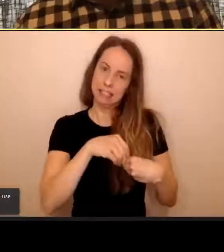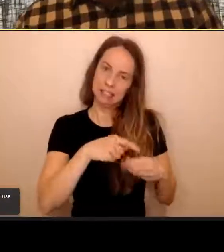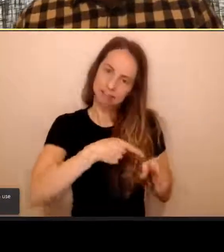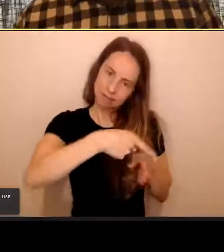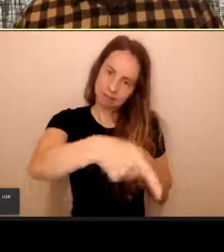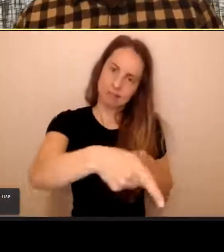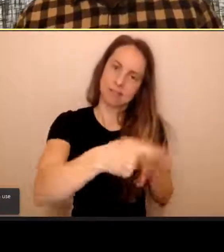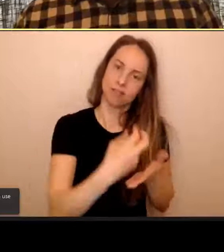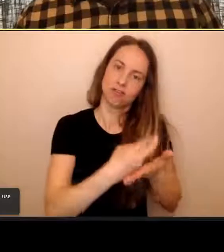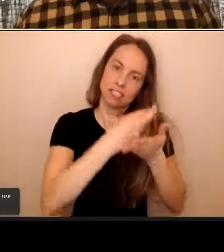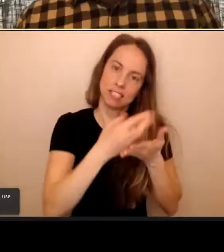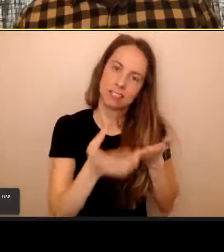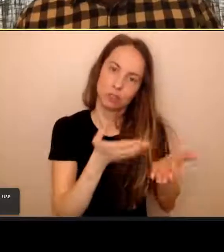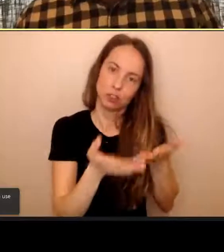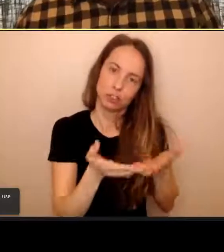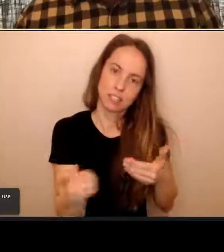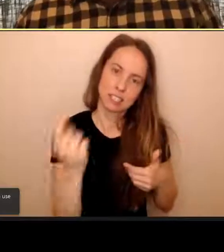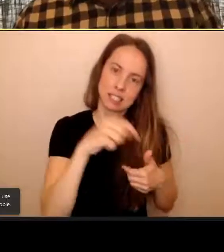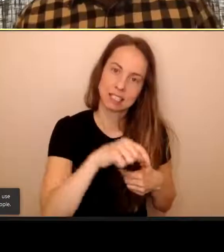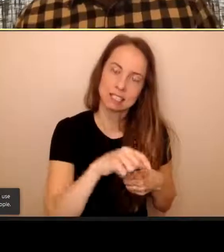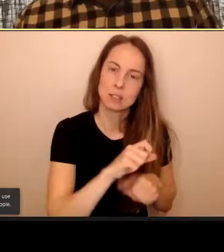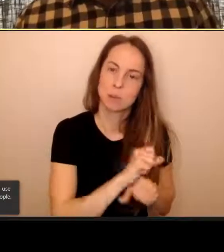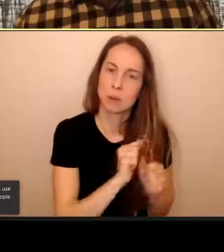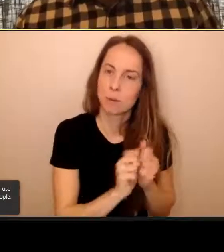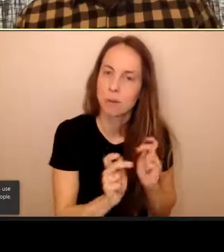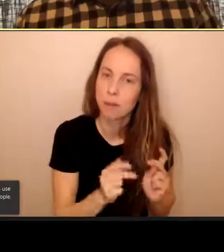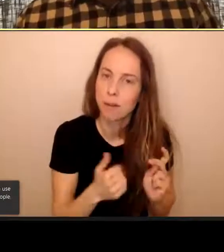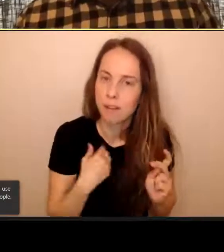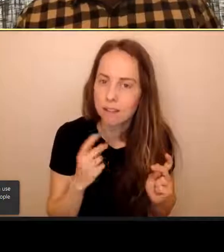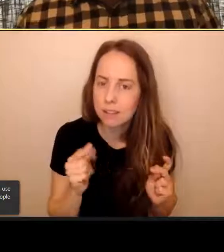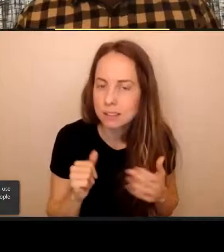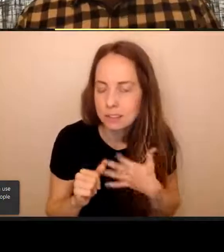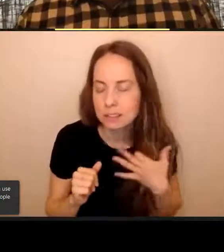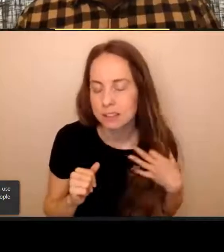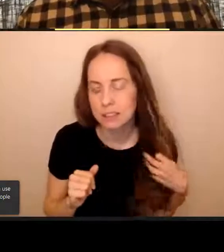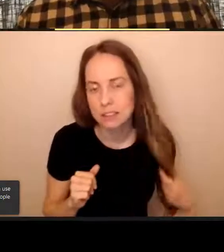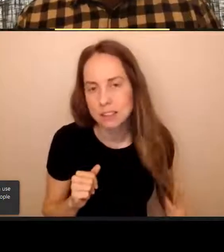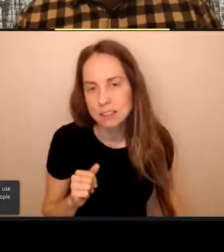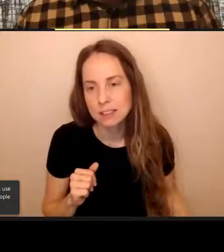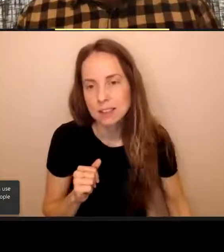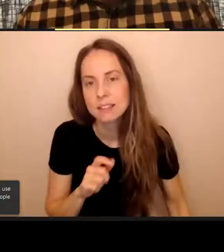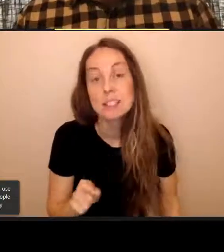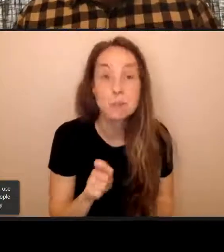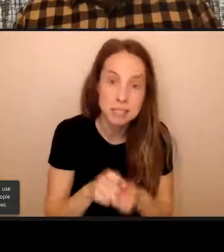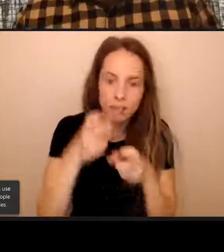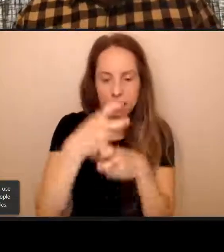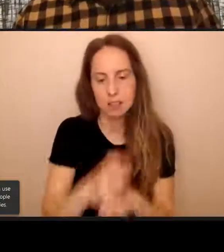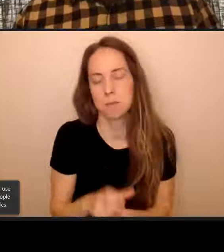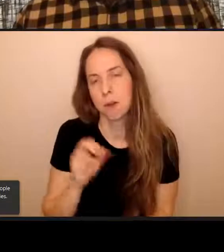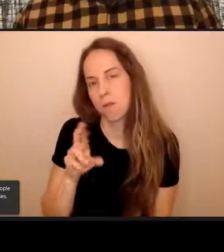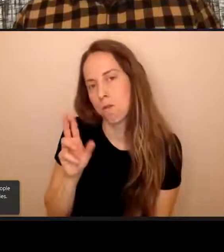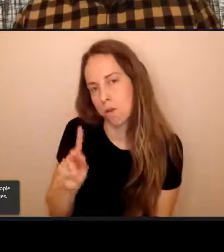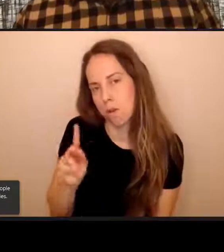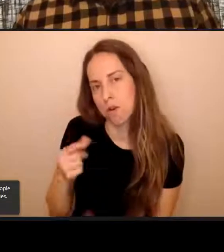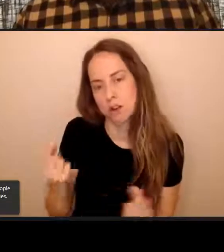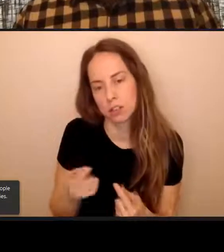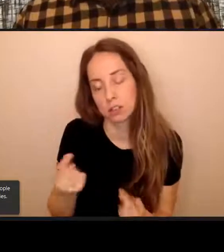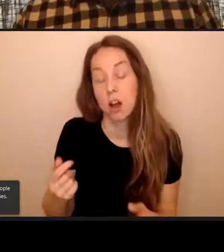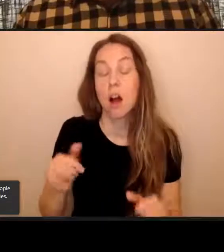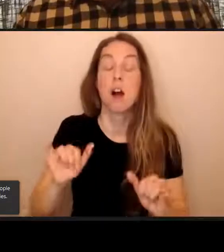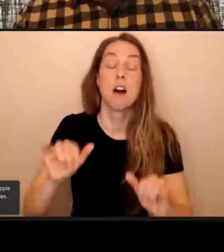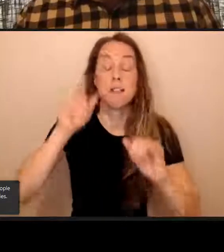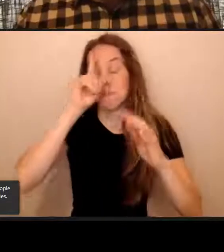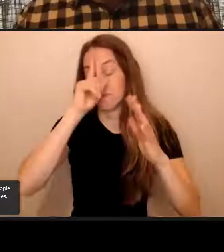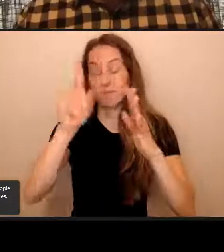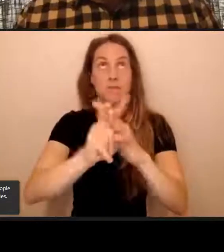services Yeah. for working with people with disabilities, especially with Oh, spinal yeah. cord injuries. Yeah, now I remember too.